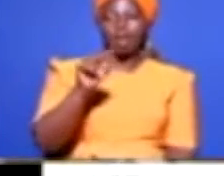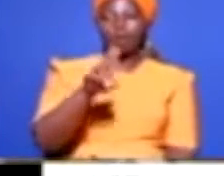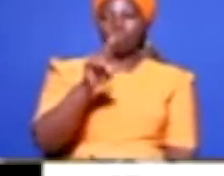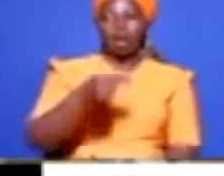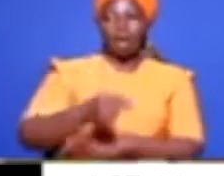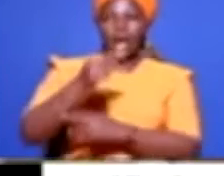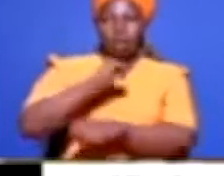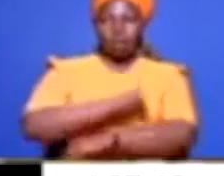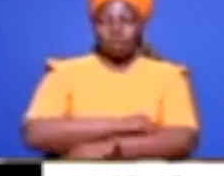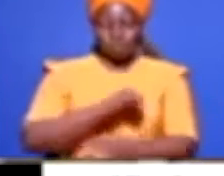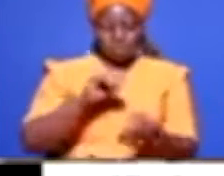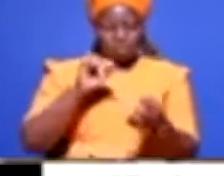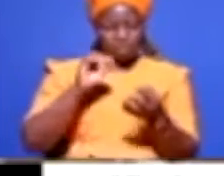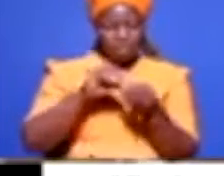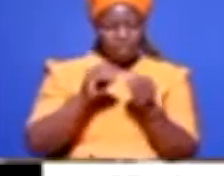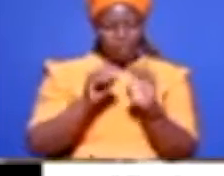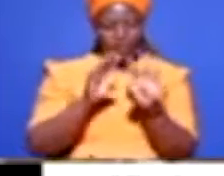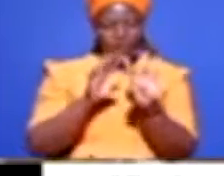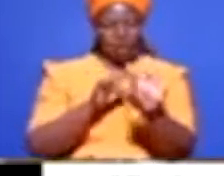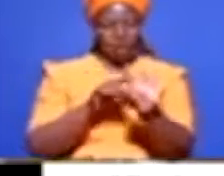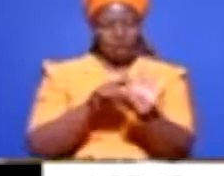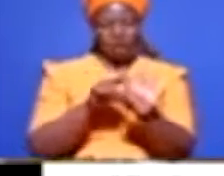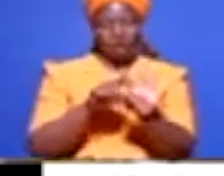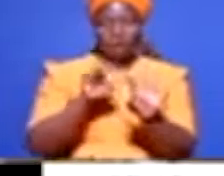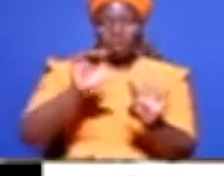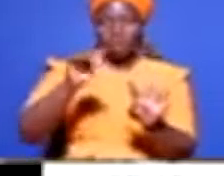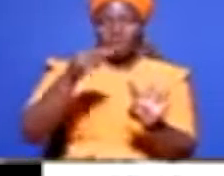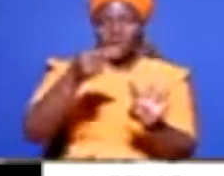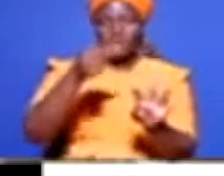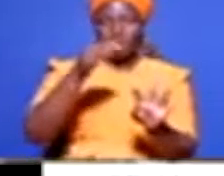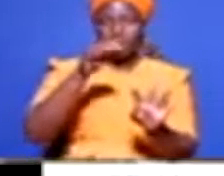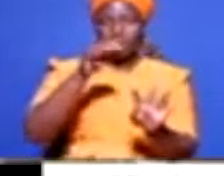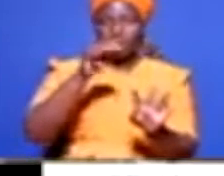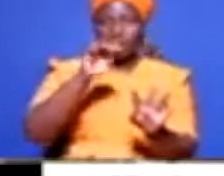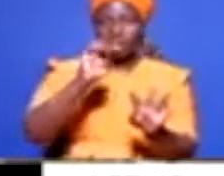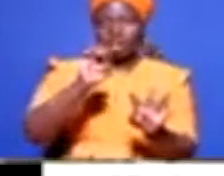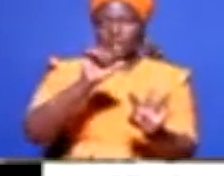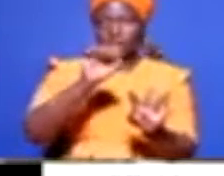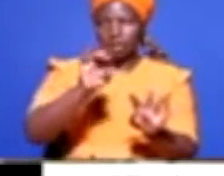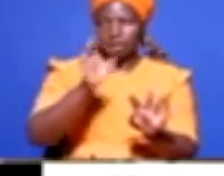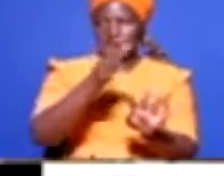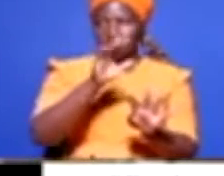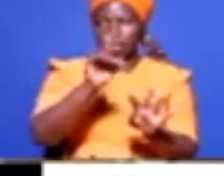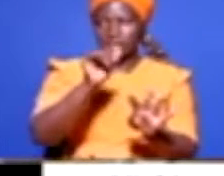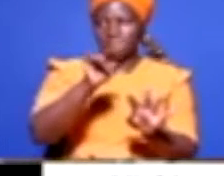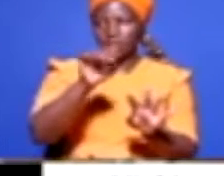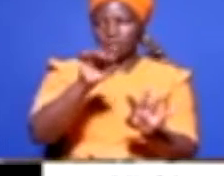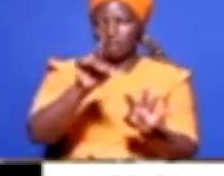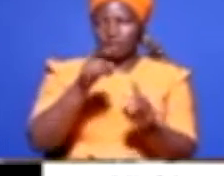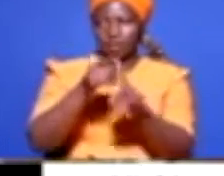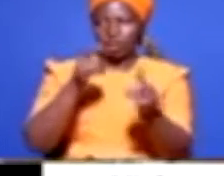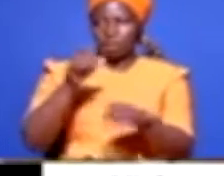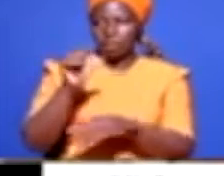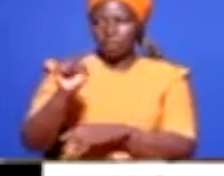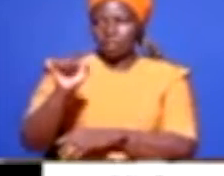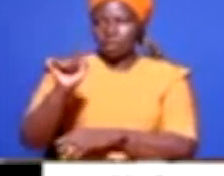Number four, Chege David Kamau, St. Joseph Boys Kitale,